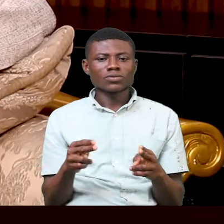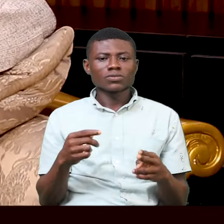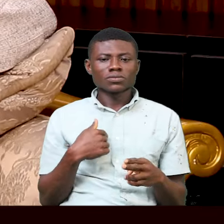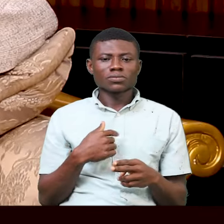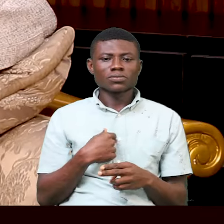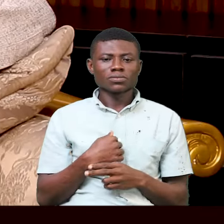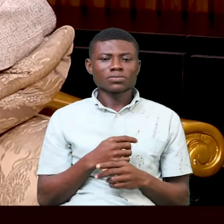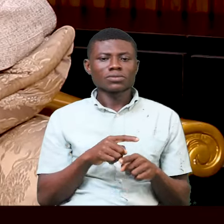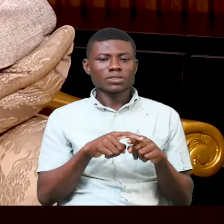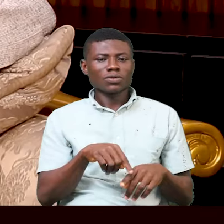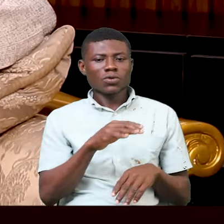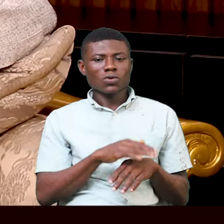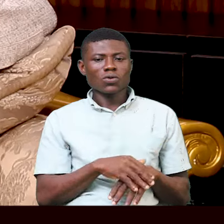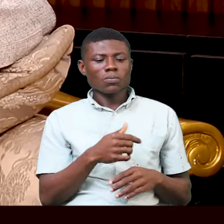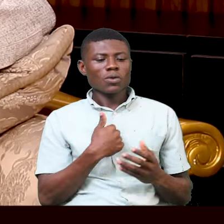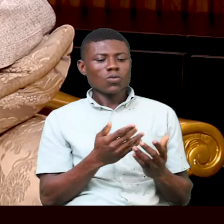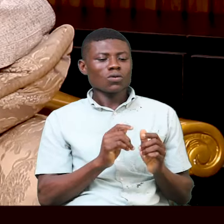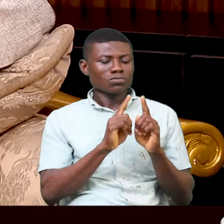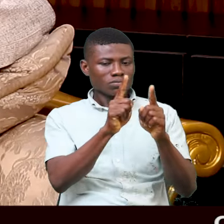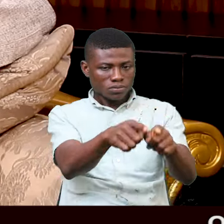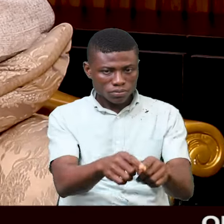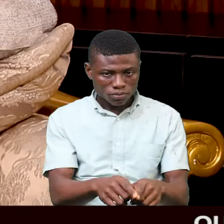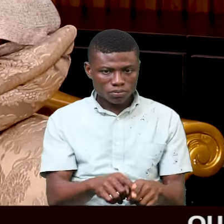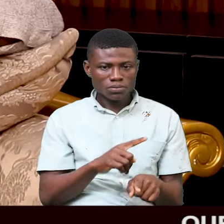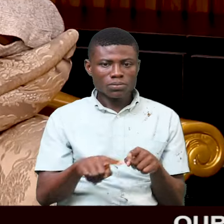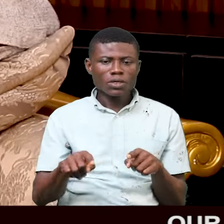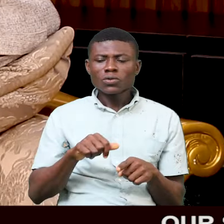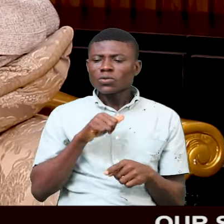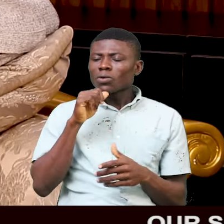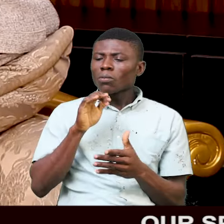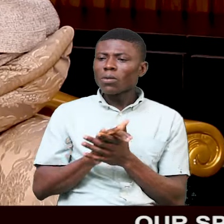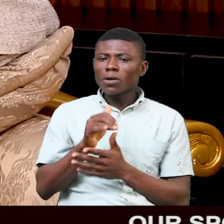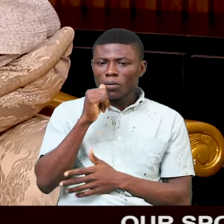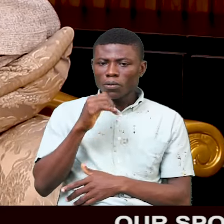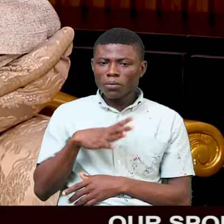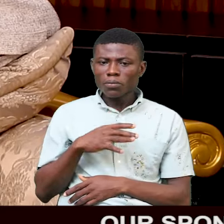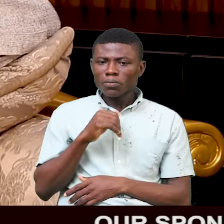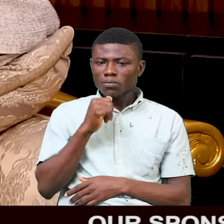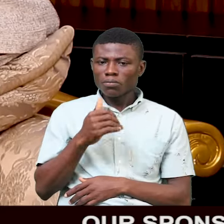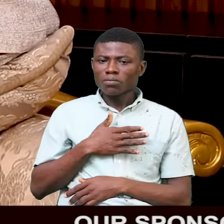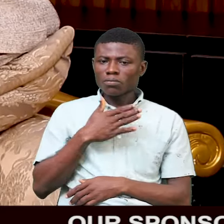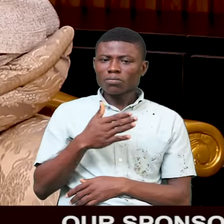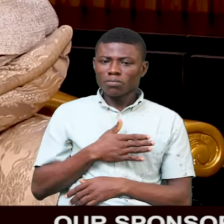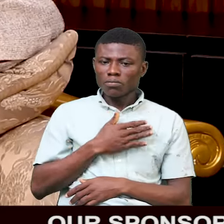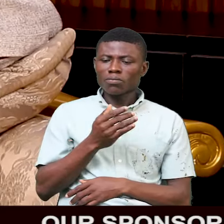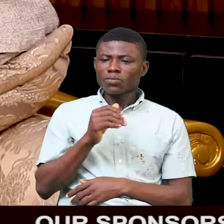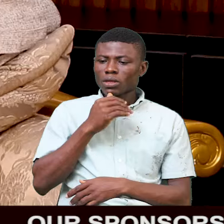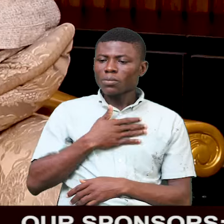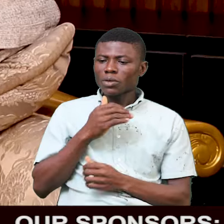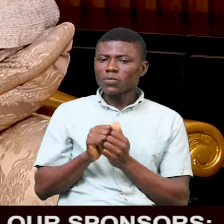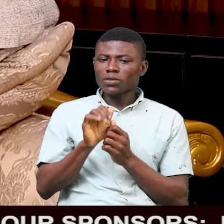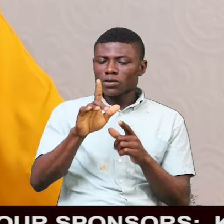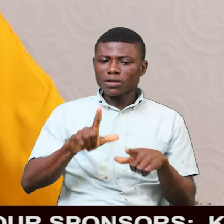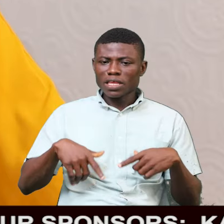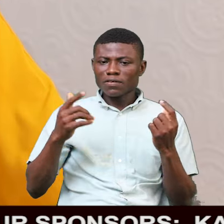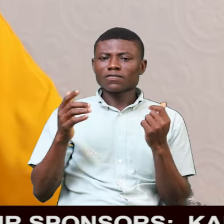to me see ne pet based on baby a micro. Okay. And worry oba ne ninji wo shebre wo.